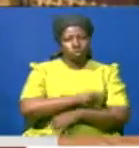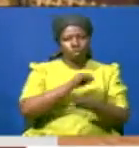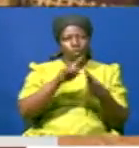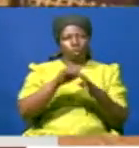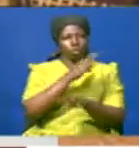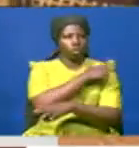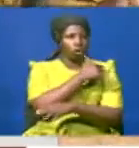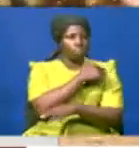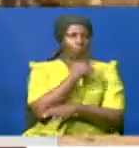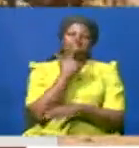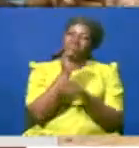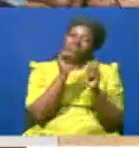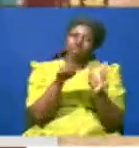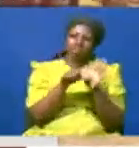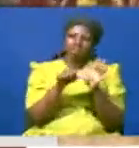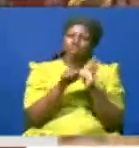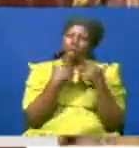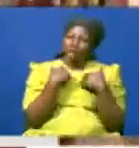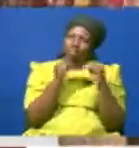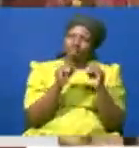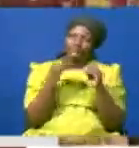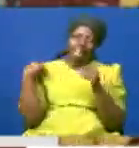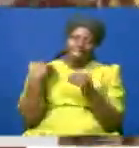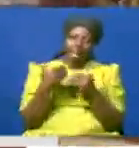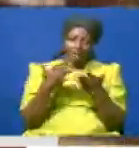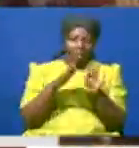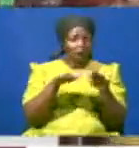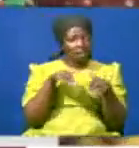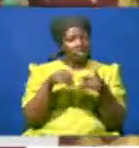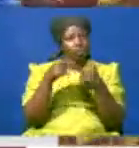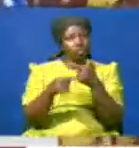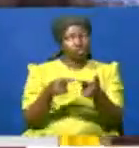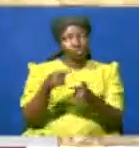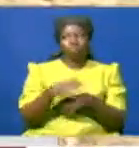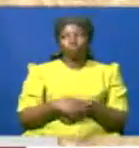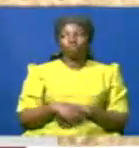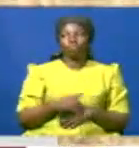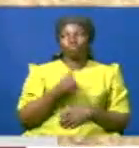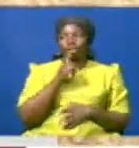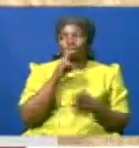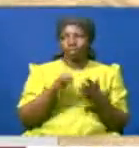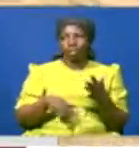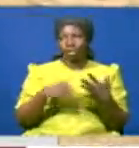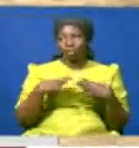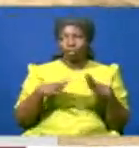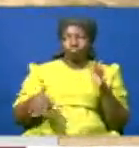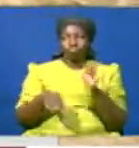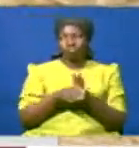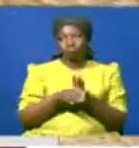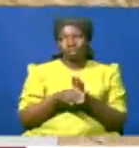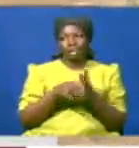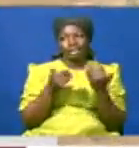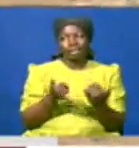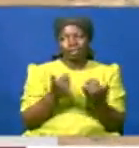hapo tunangojea. Residents say the constant threats of evictions have rendered them miserable, claiming that they cannot invest or develop